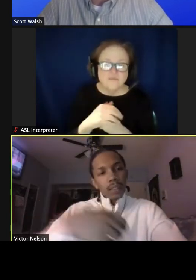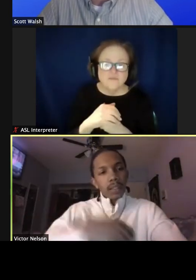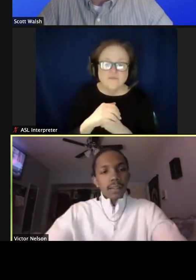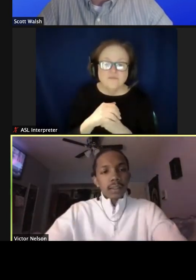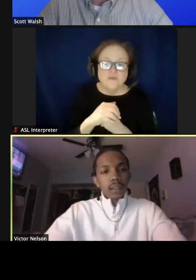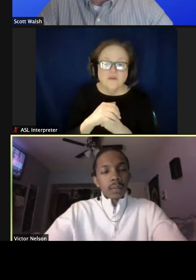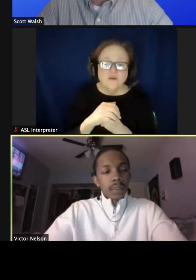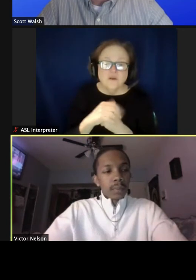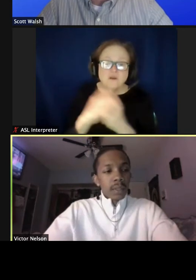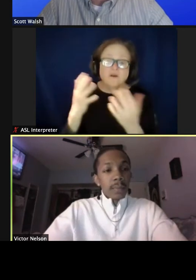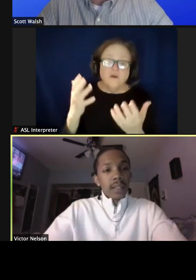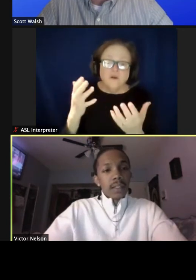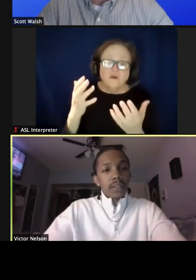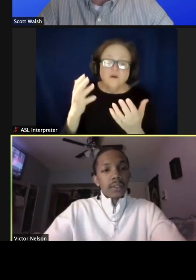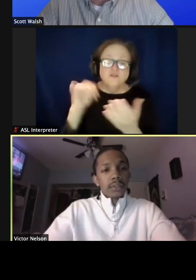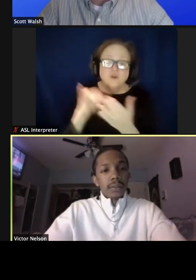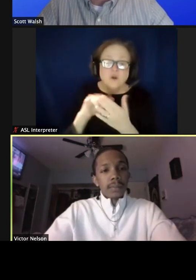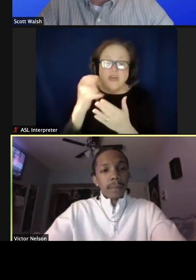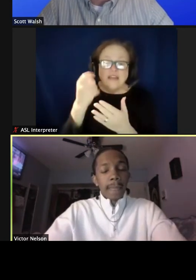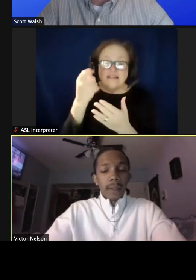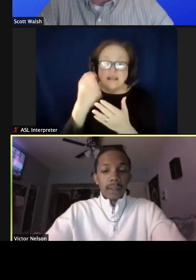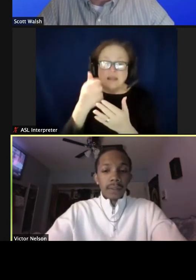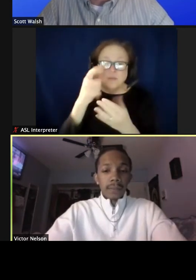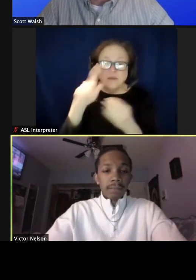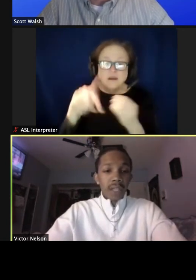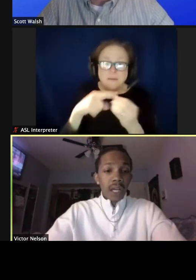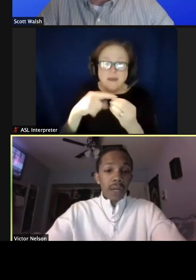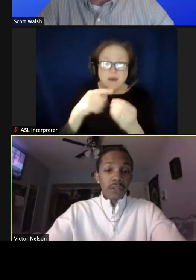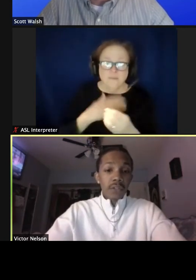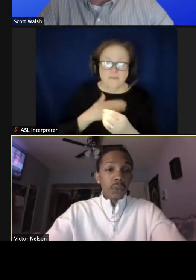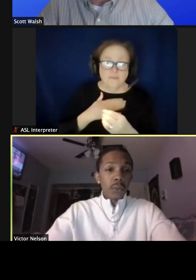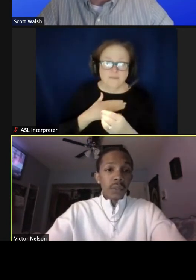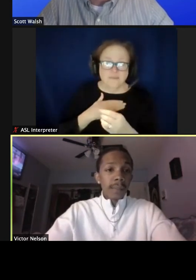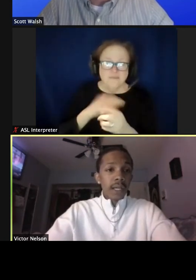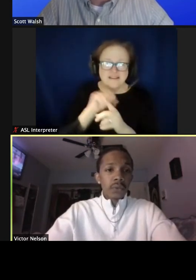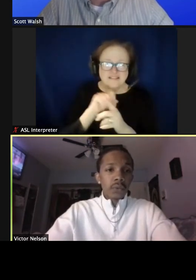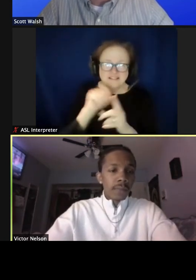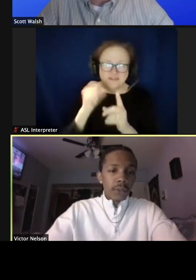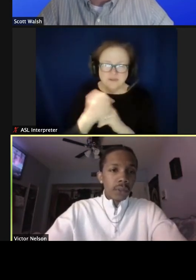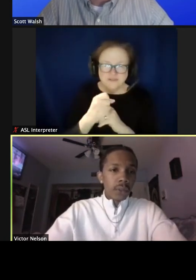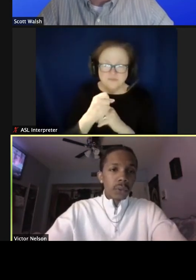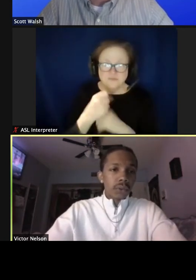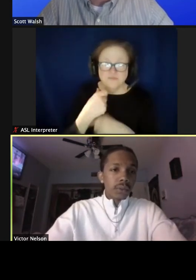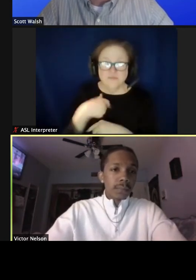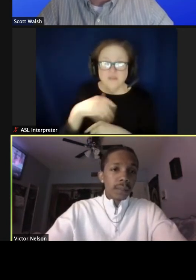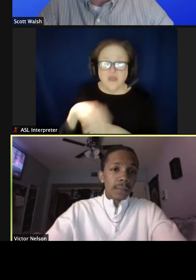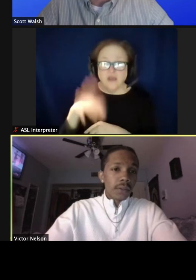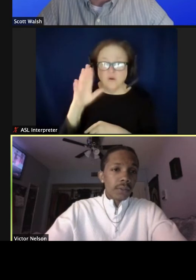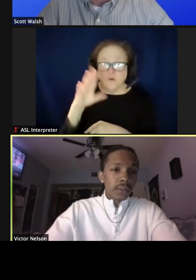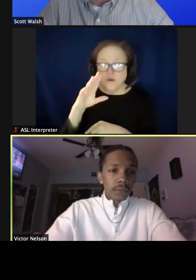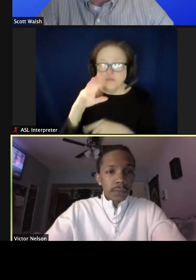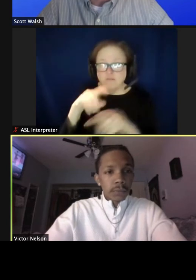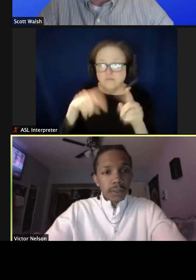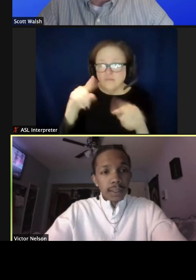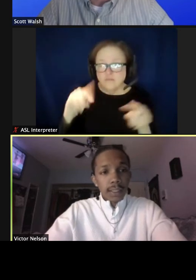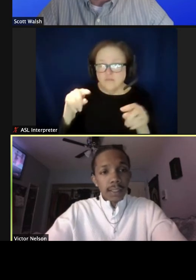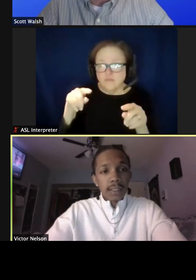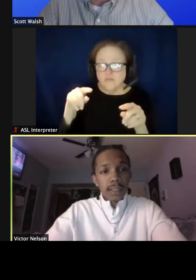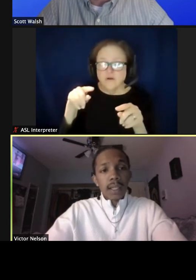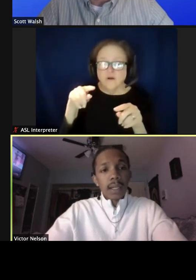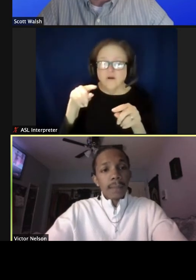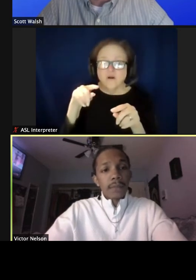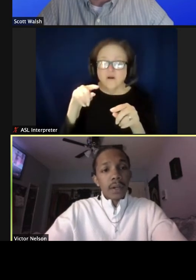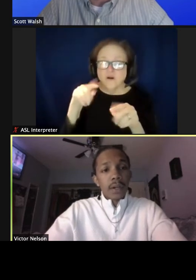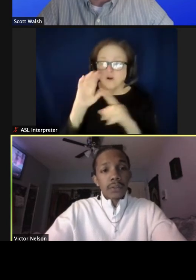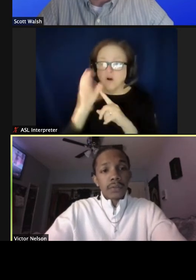So that's a little bit about my condition. How I grew up, I grew up very cultured. My mother is from Trinidad, and